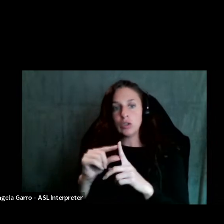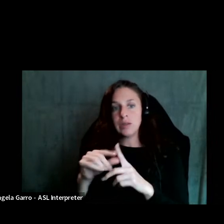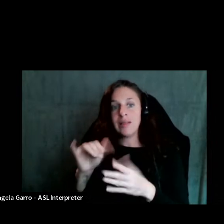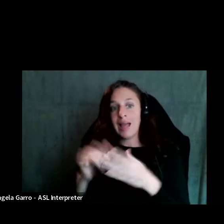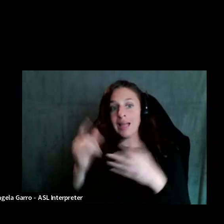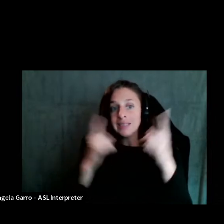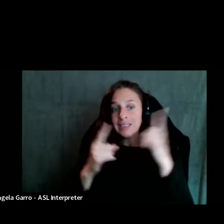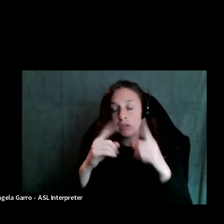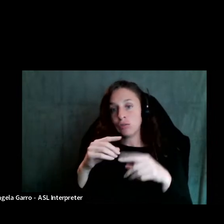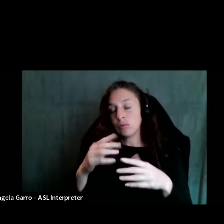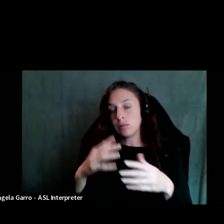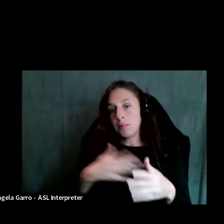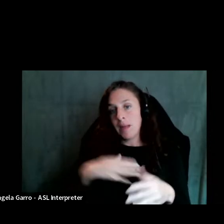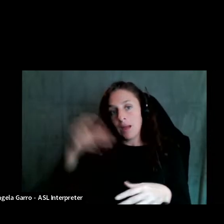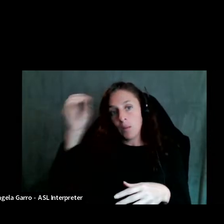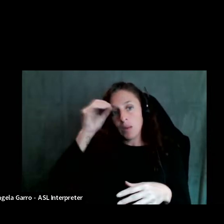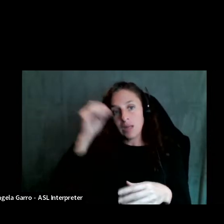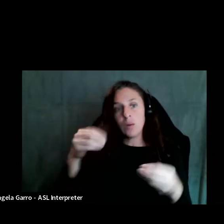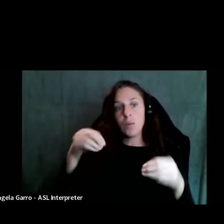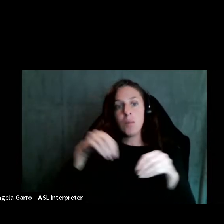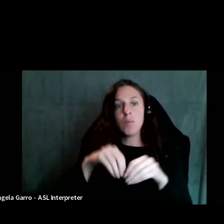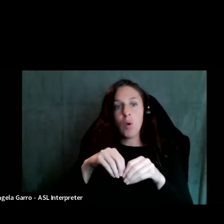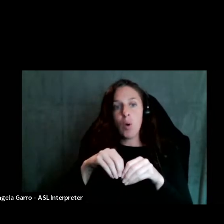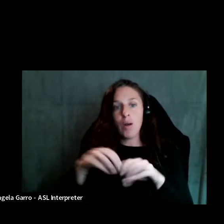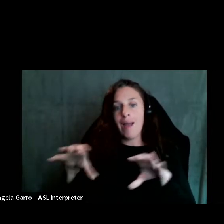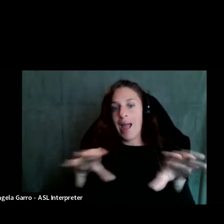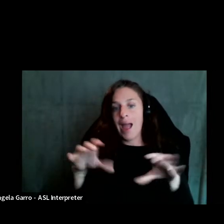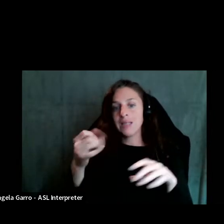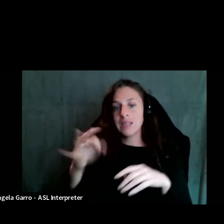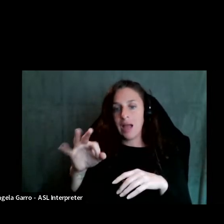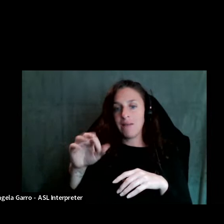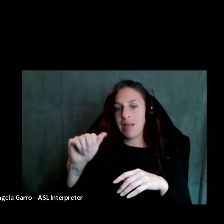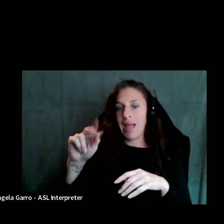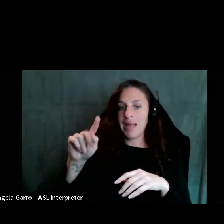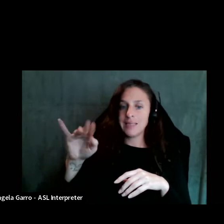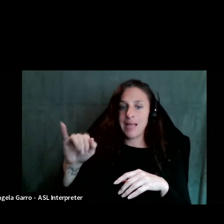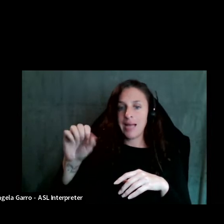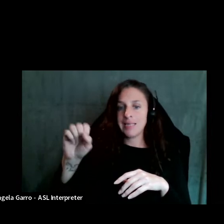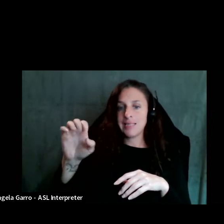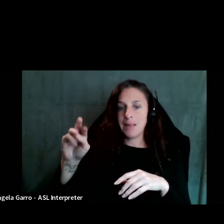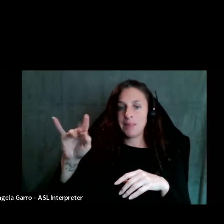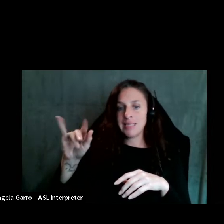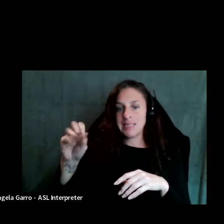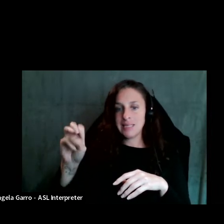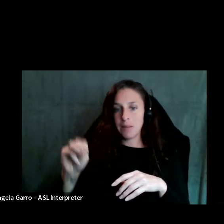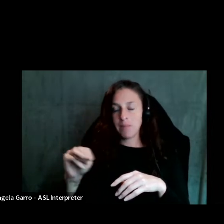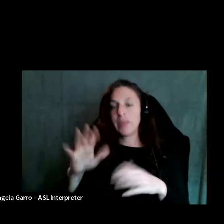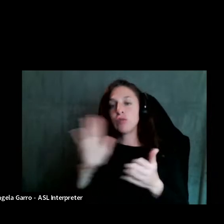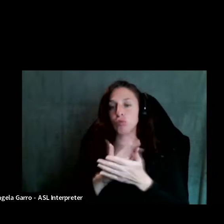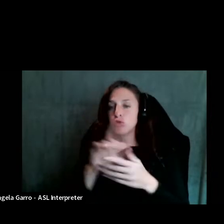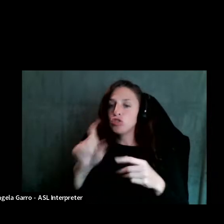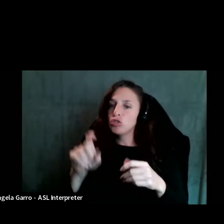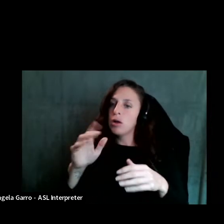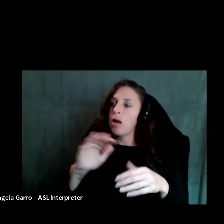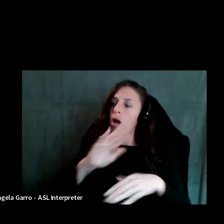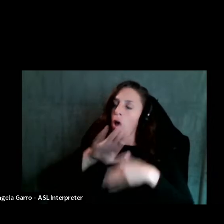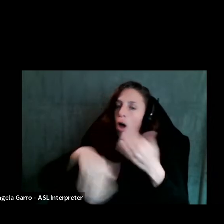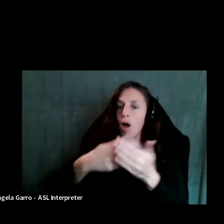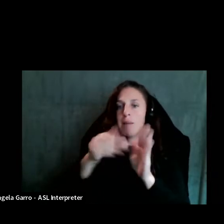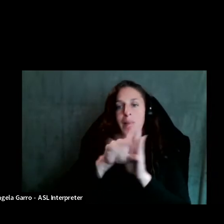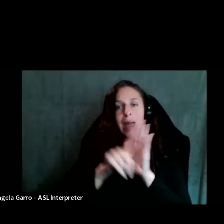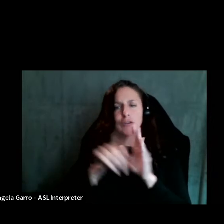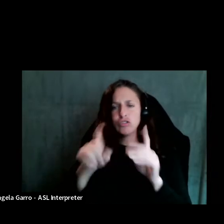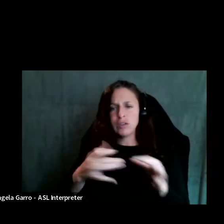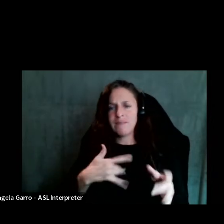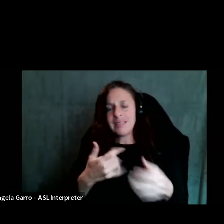considered, in my opinion, more acts of anti-Semitism. Our school should be a place where students of all backgrounds can feel safe. If they don't